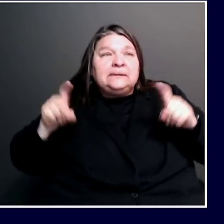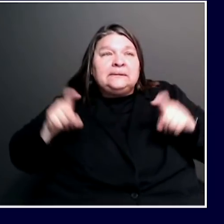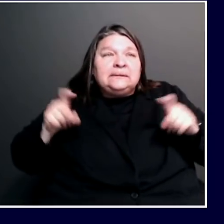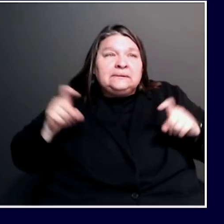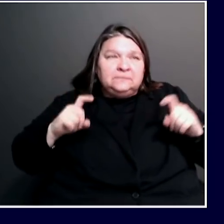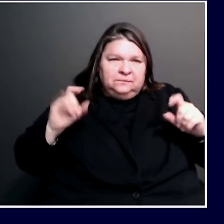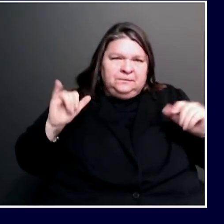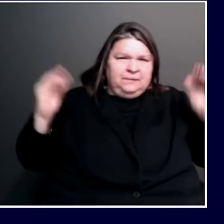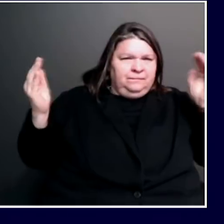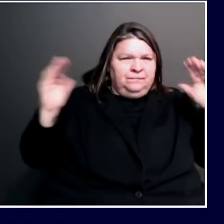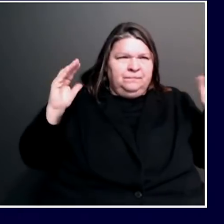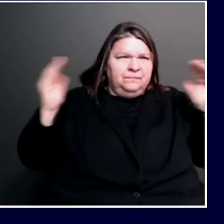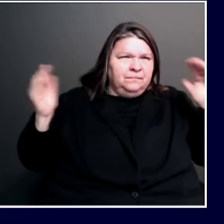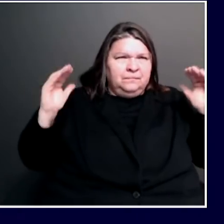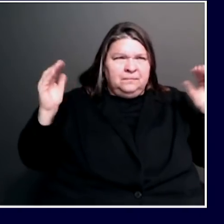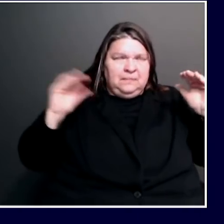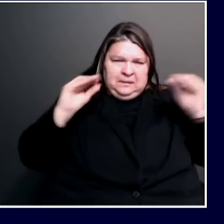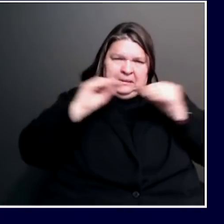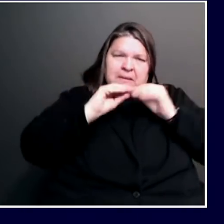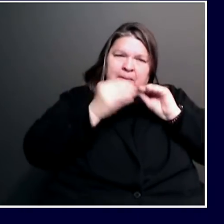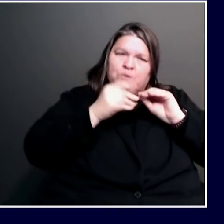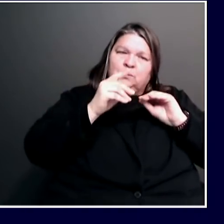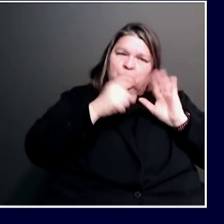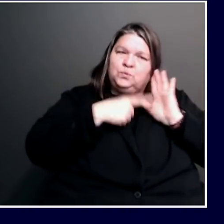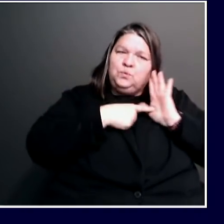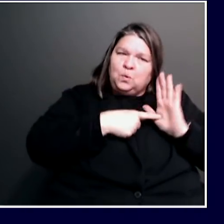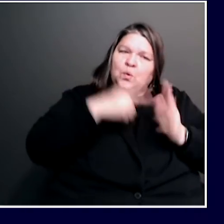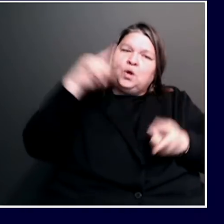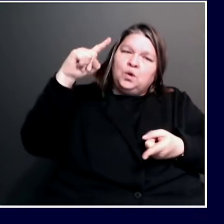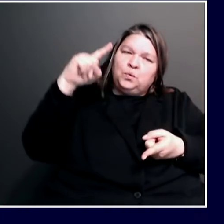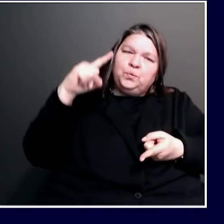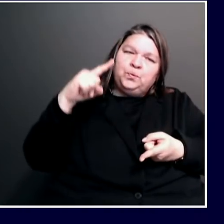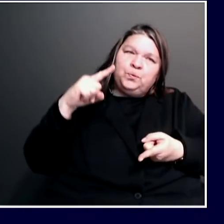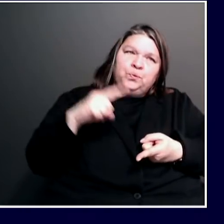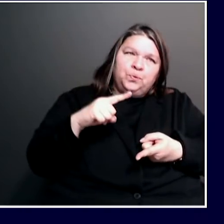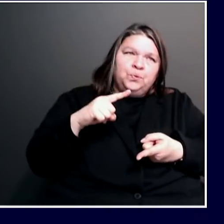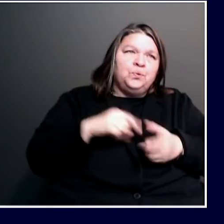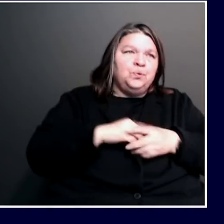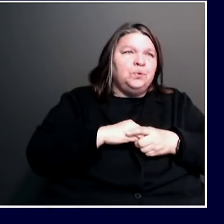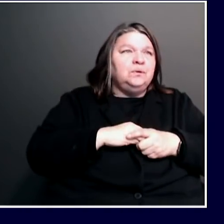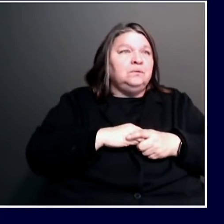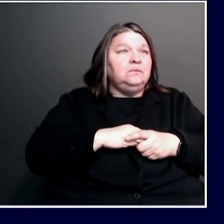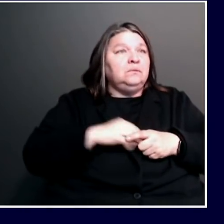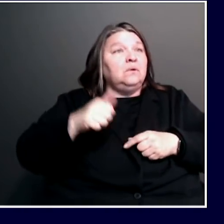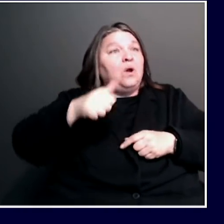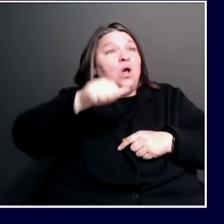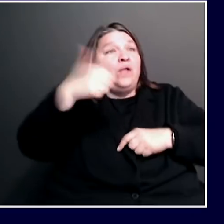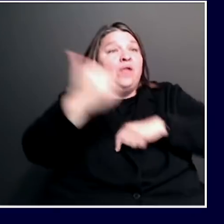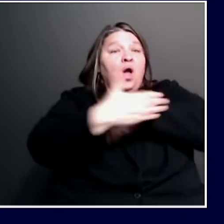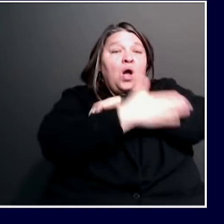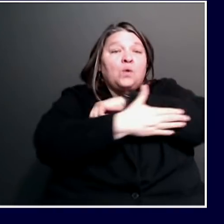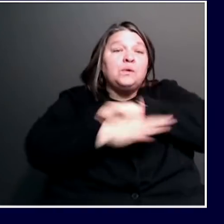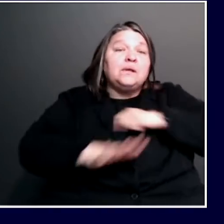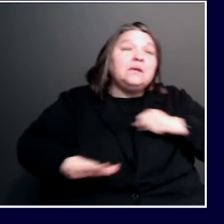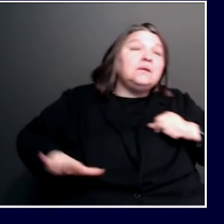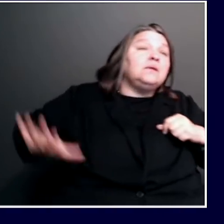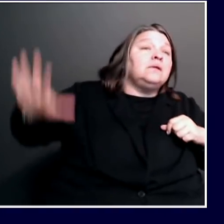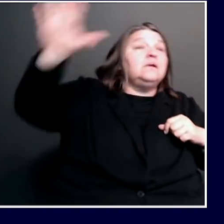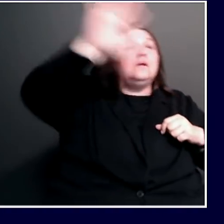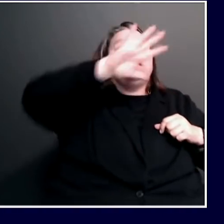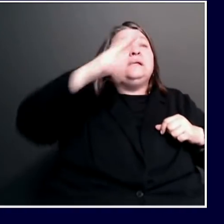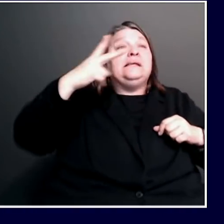I'm looking at. In other countries around the world that also came down from their Omicron surge, the question is how